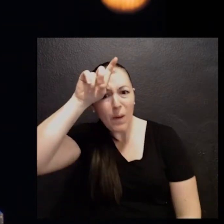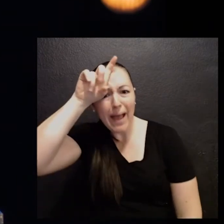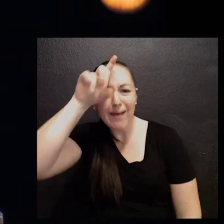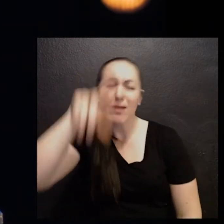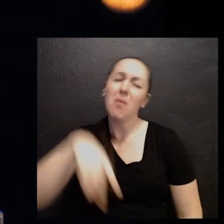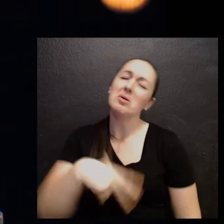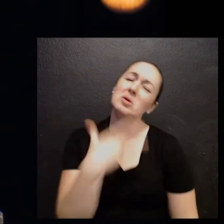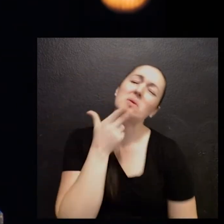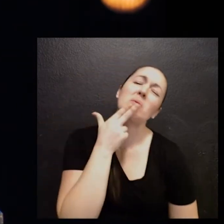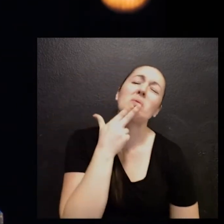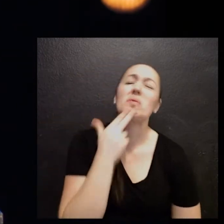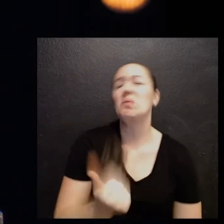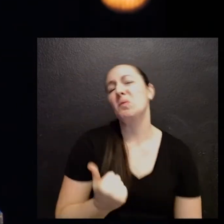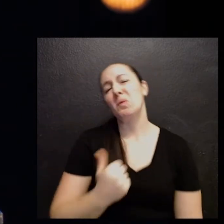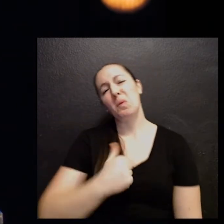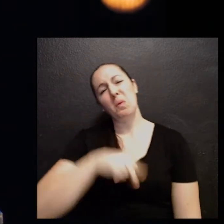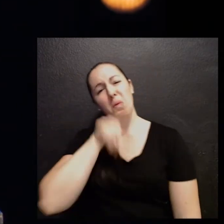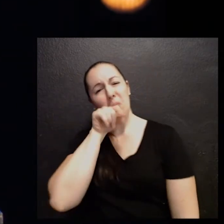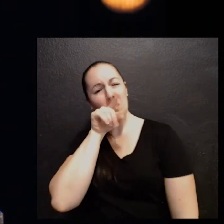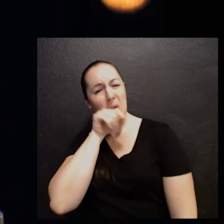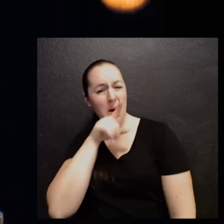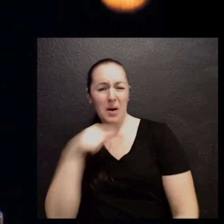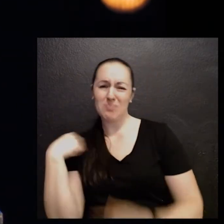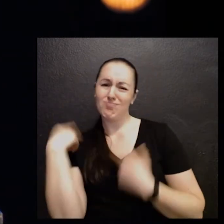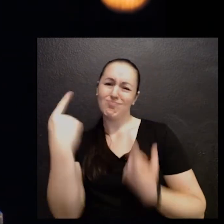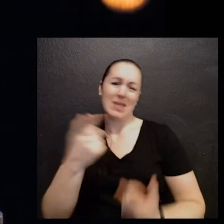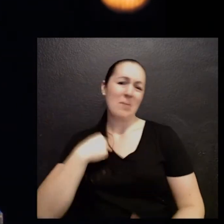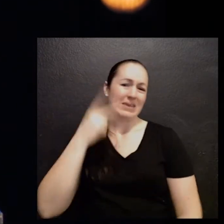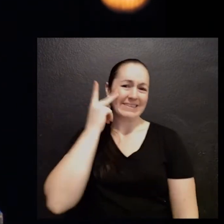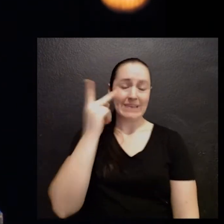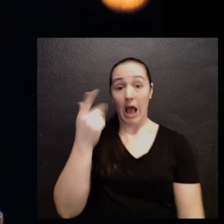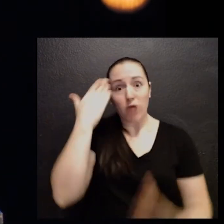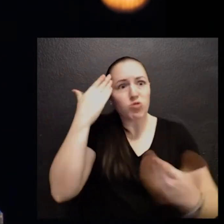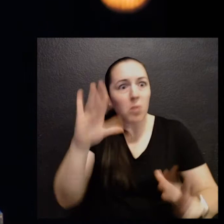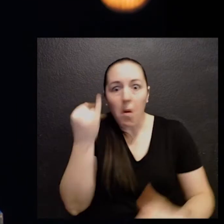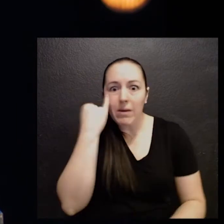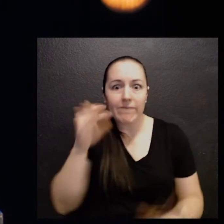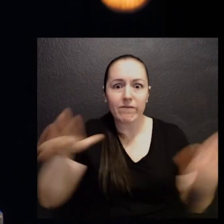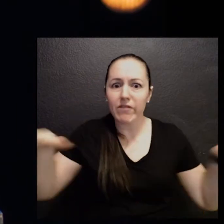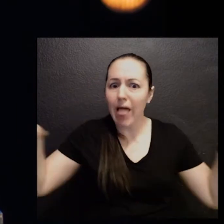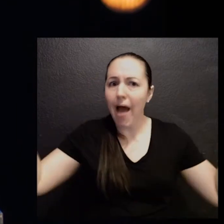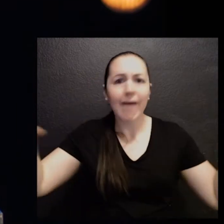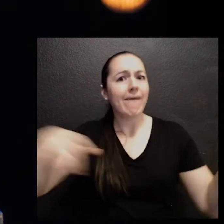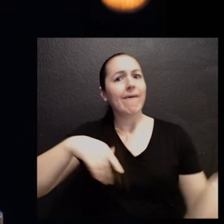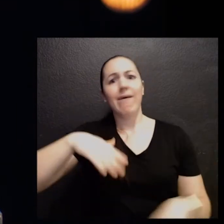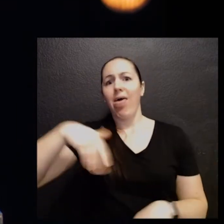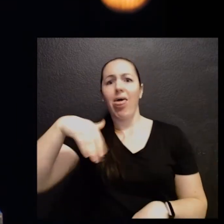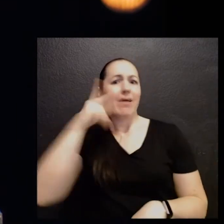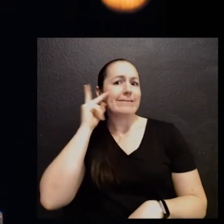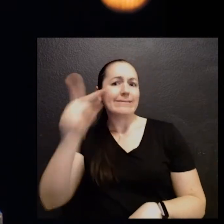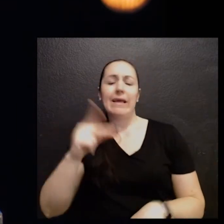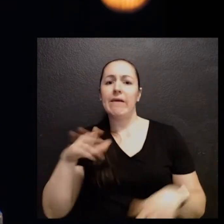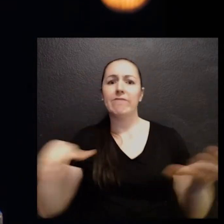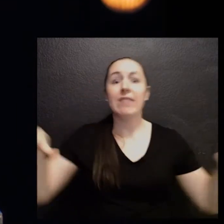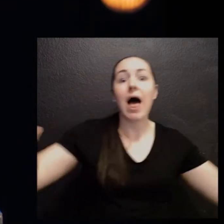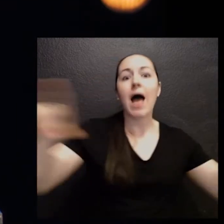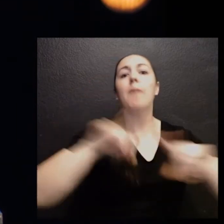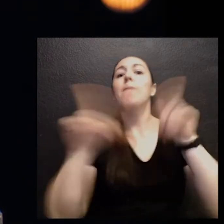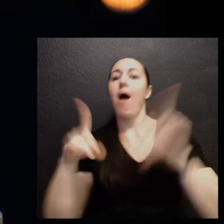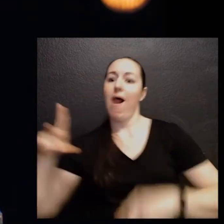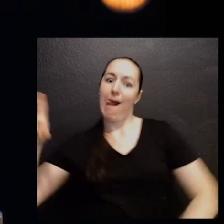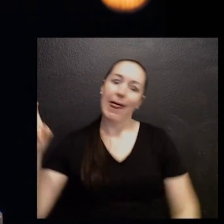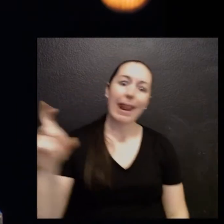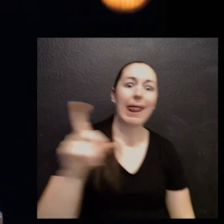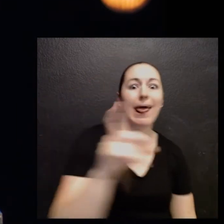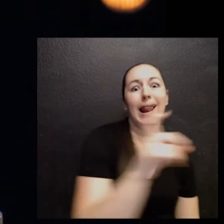the cutest bird I've ever seen. I don't even know if quail can fly because I've never seen quail fly, but they just kind of like scamper about.